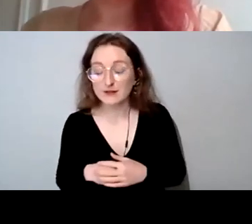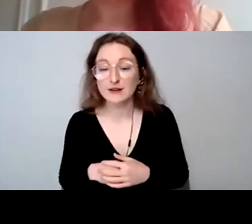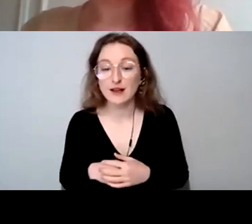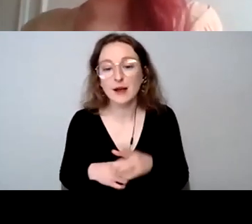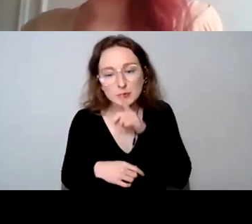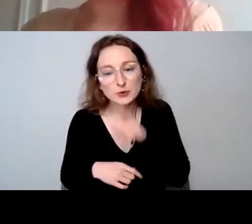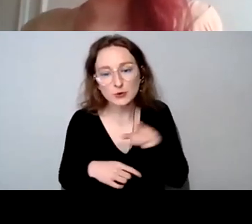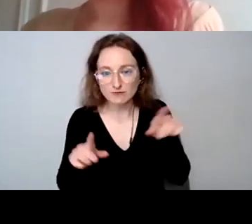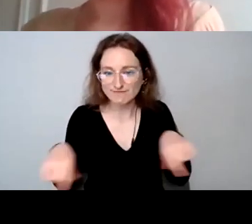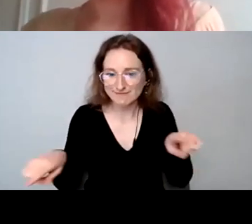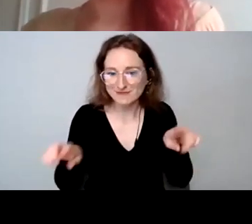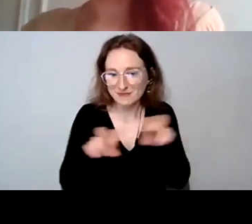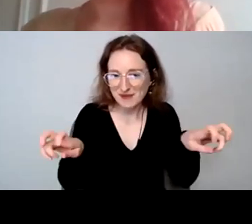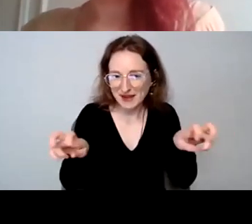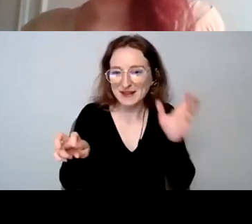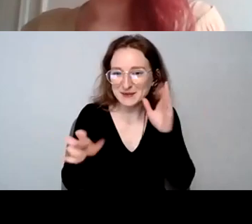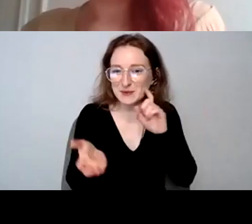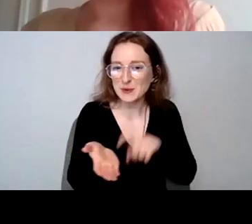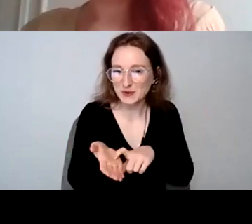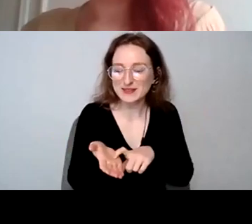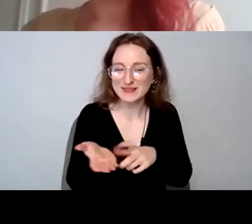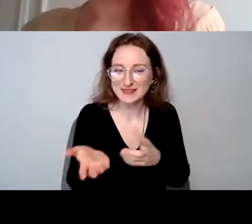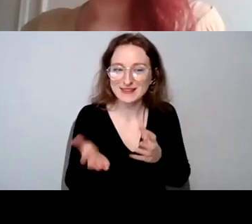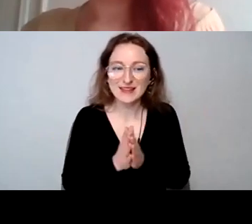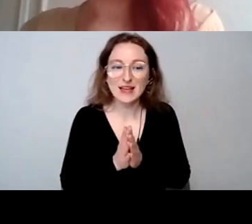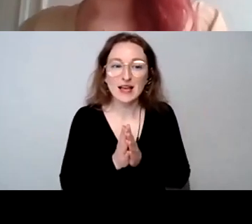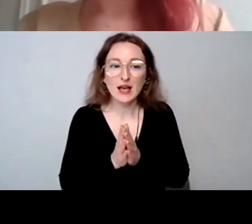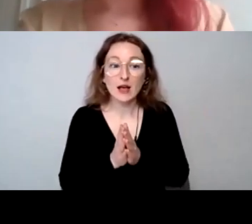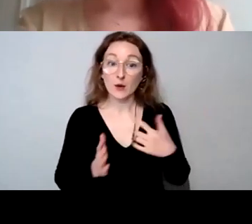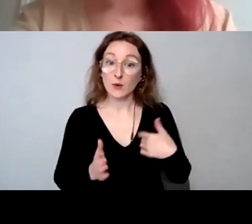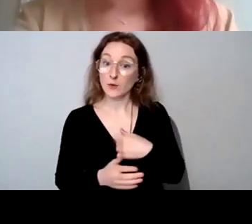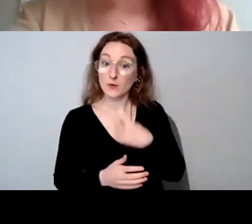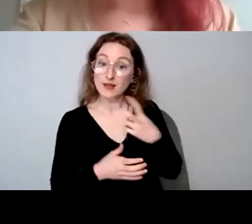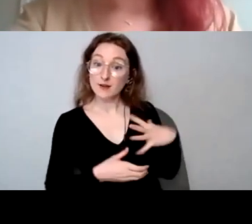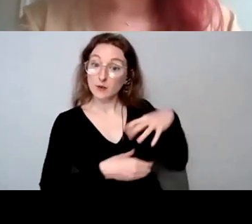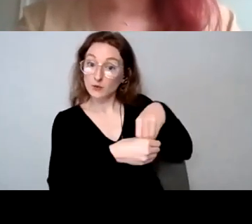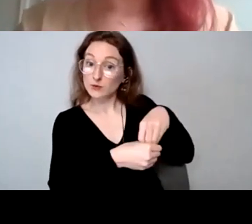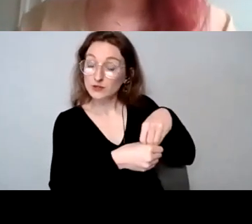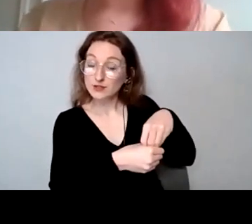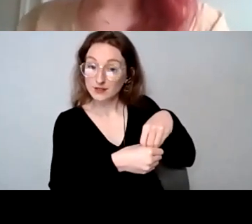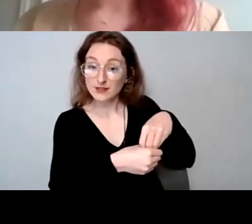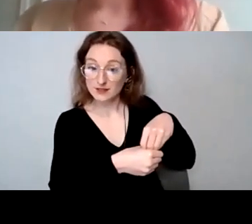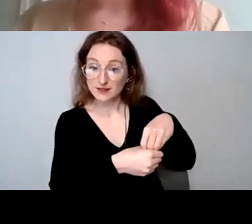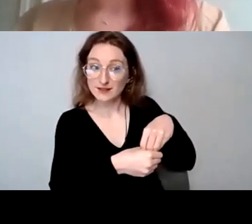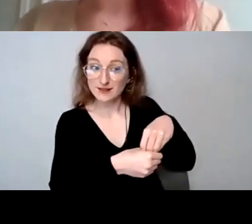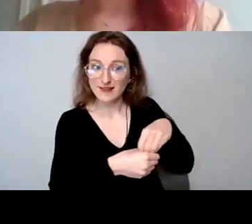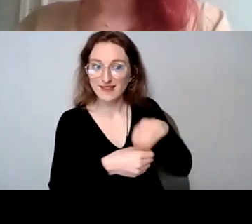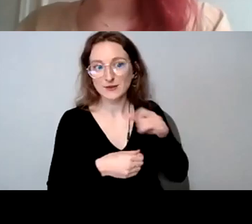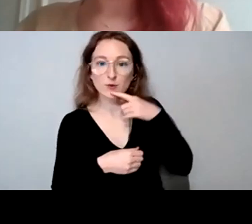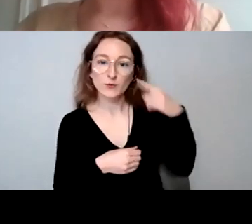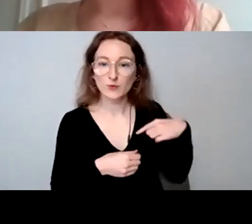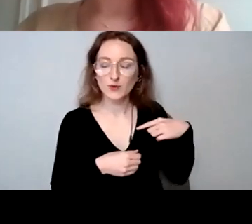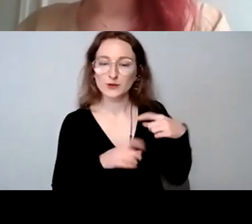other panelists will notice that when we say inclusia, and this is the Russian cognate